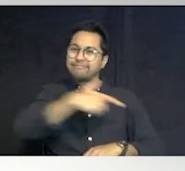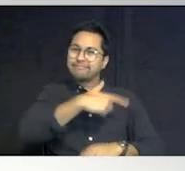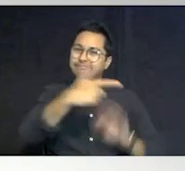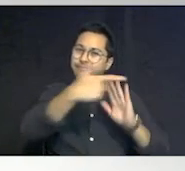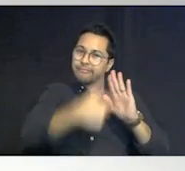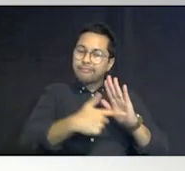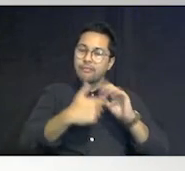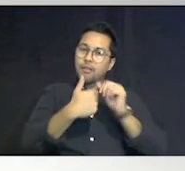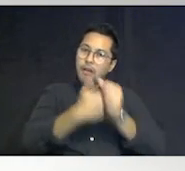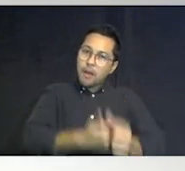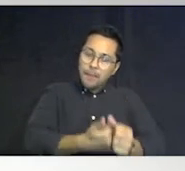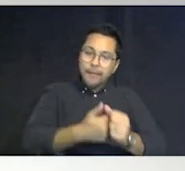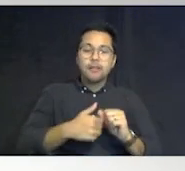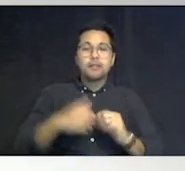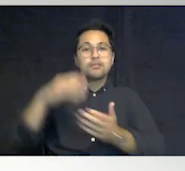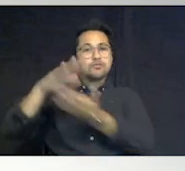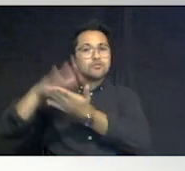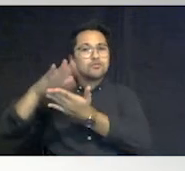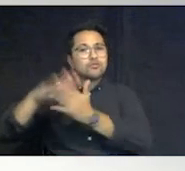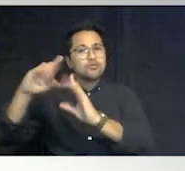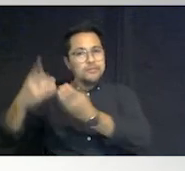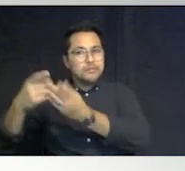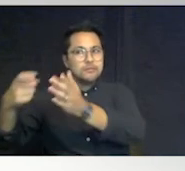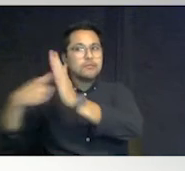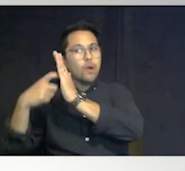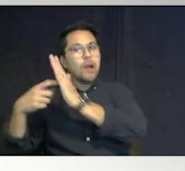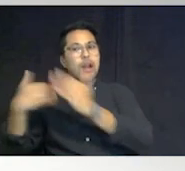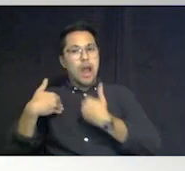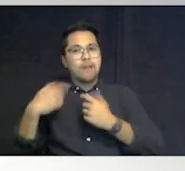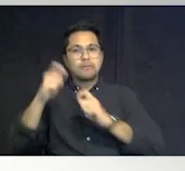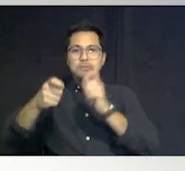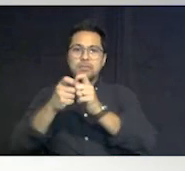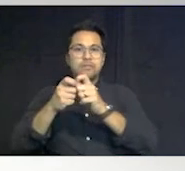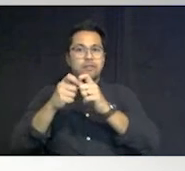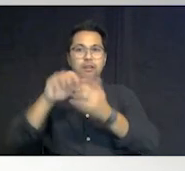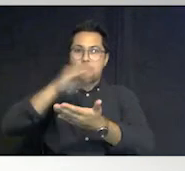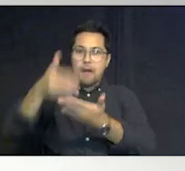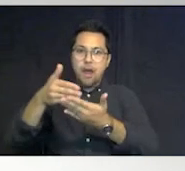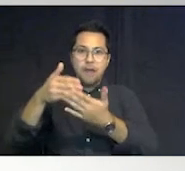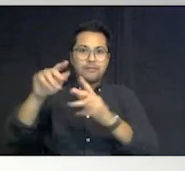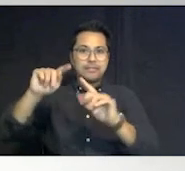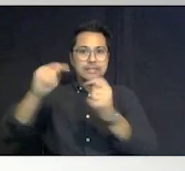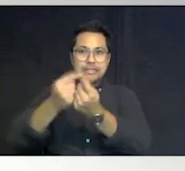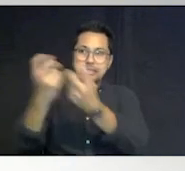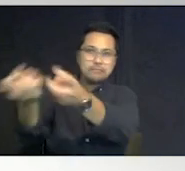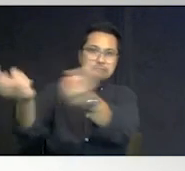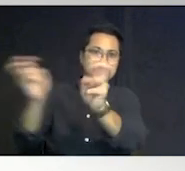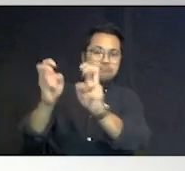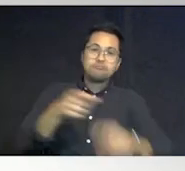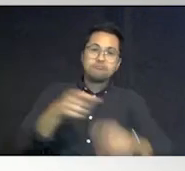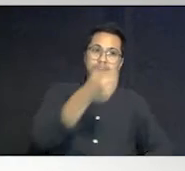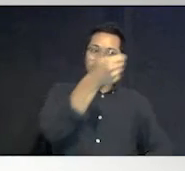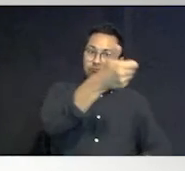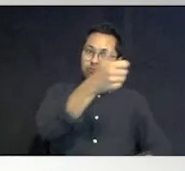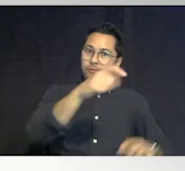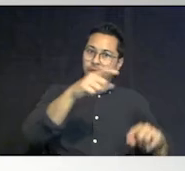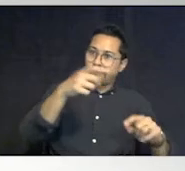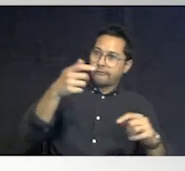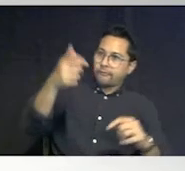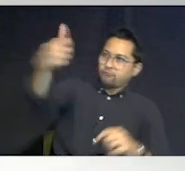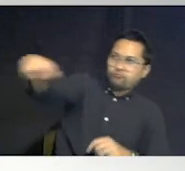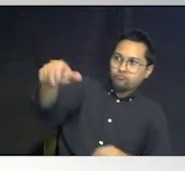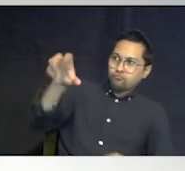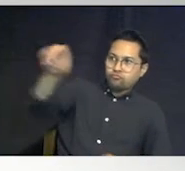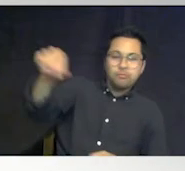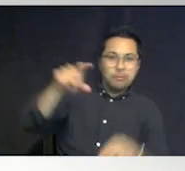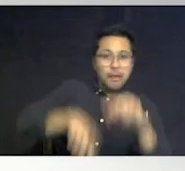of the school district to have certain members present at an IEP team meeting, you are not able to object. As well, there is a protection